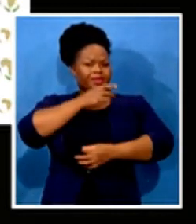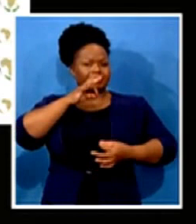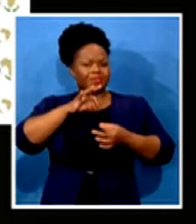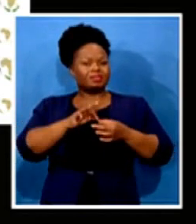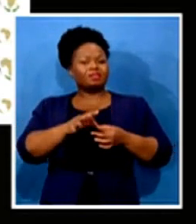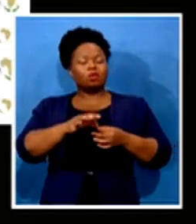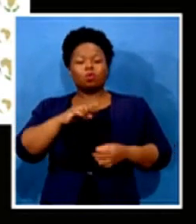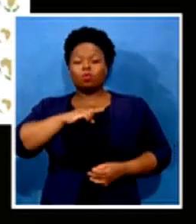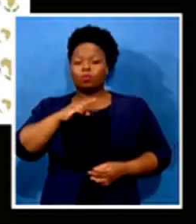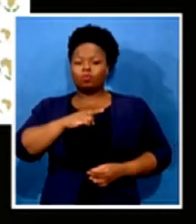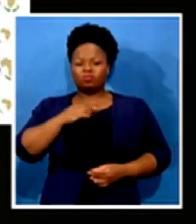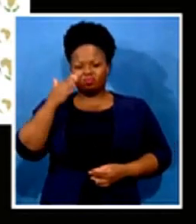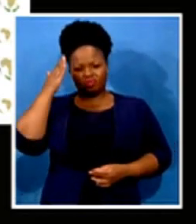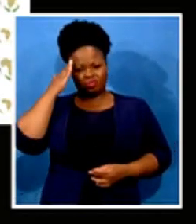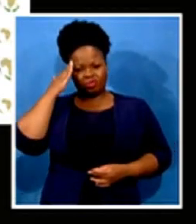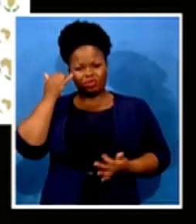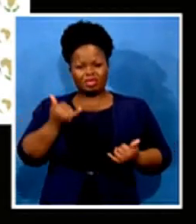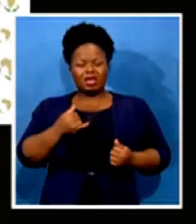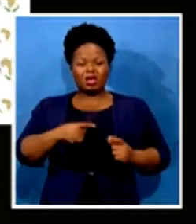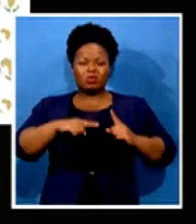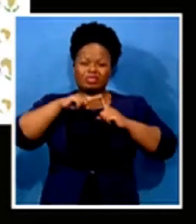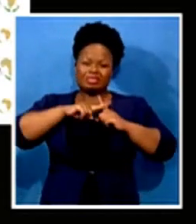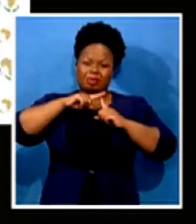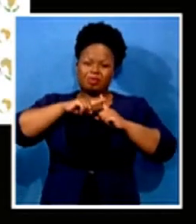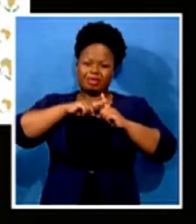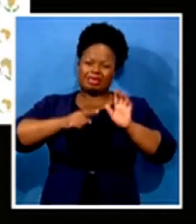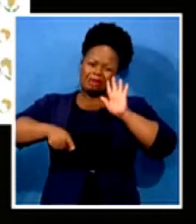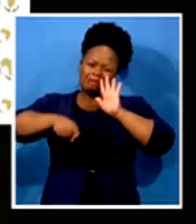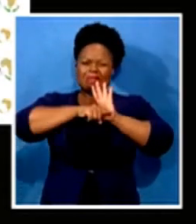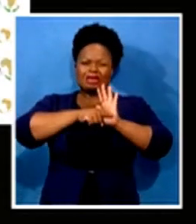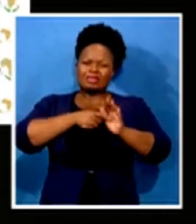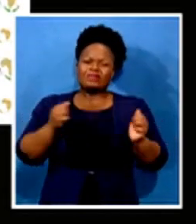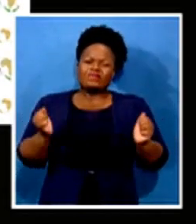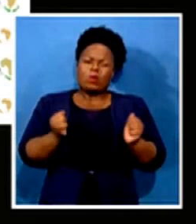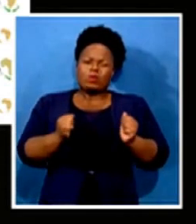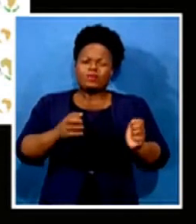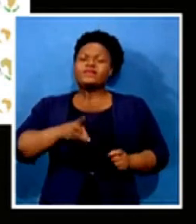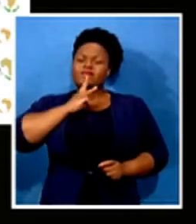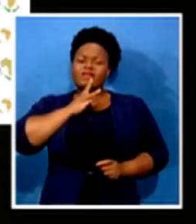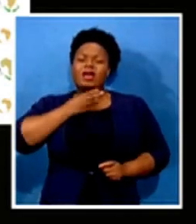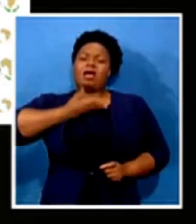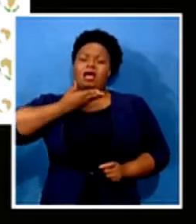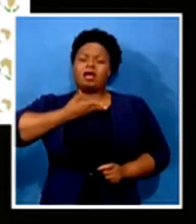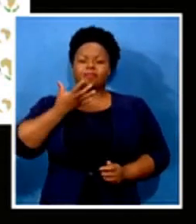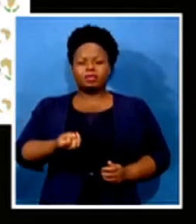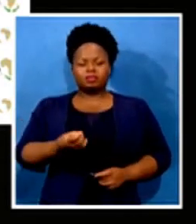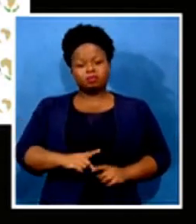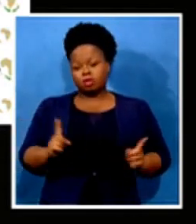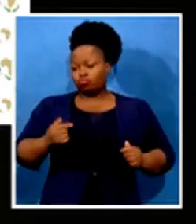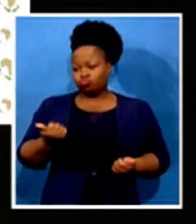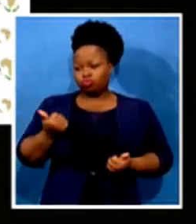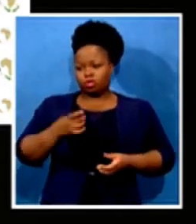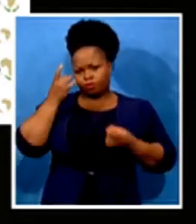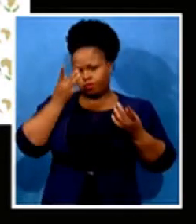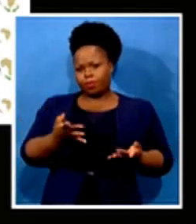refrigeration conditions that some of the vaccines require. And you have already informed us about some of the temperatures that are required for